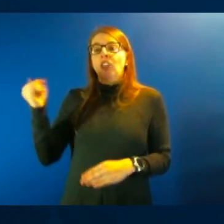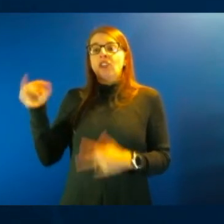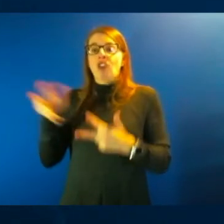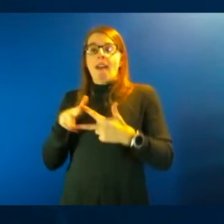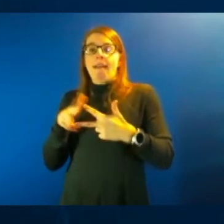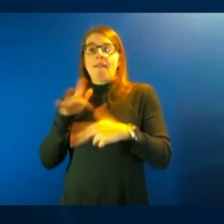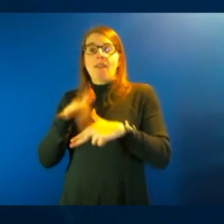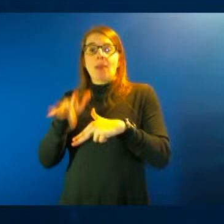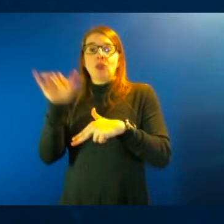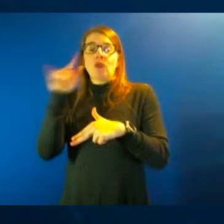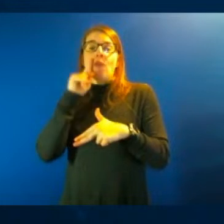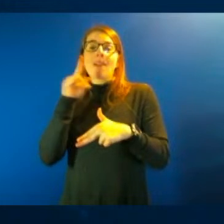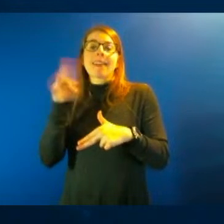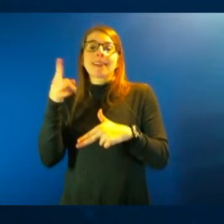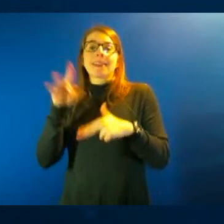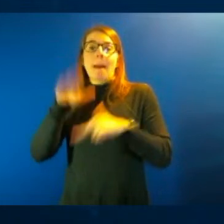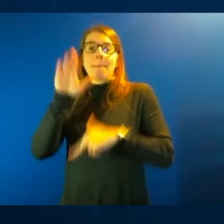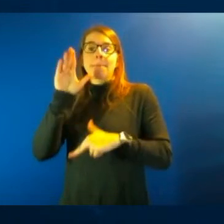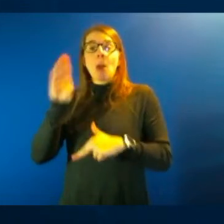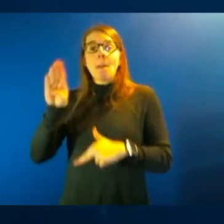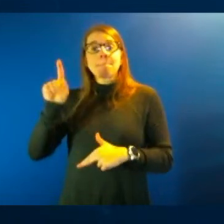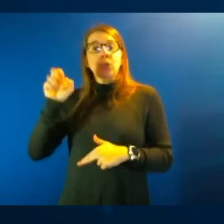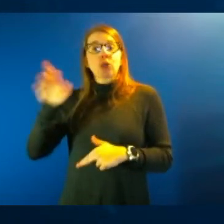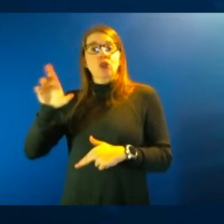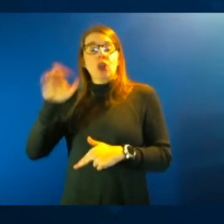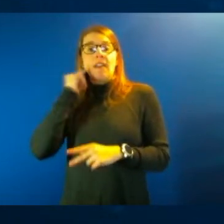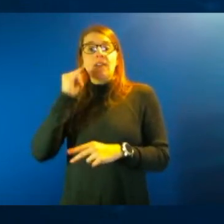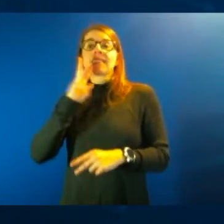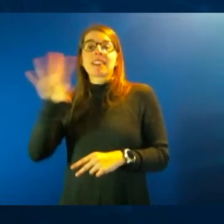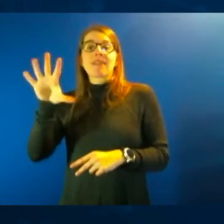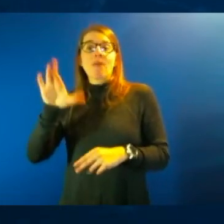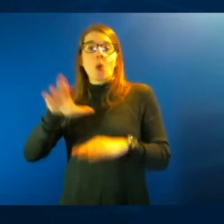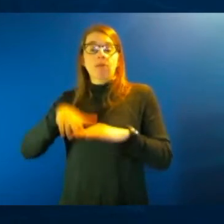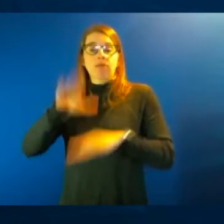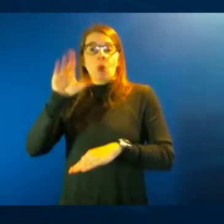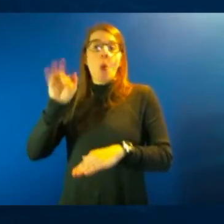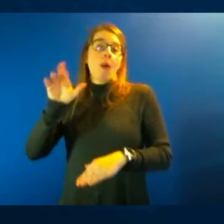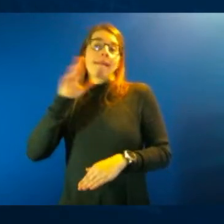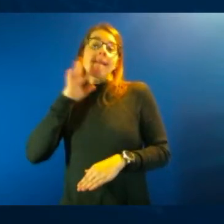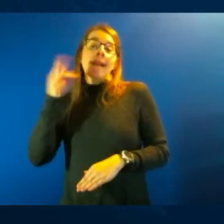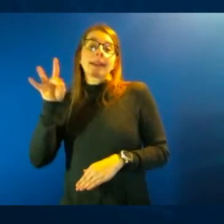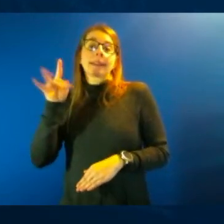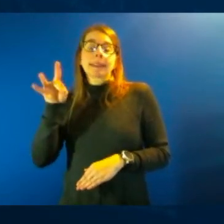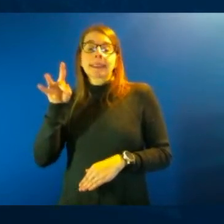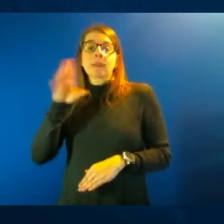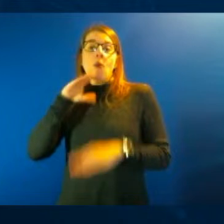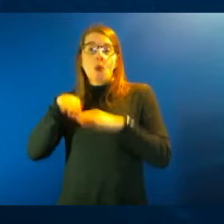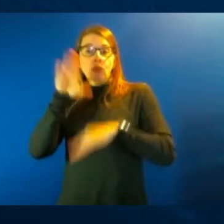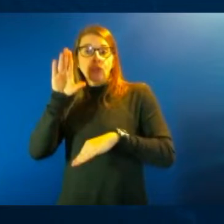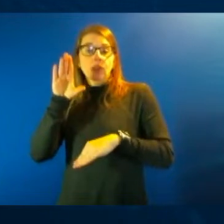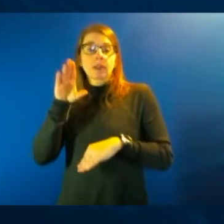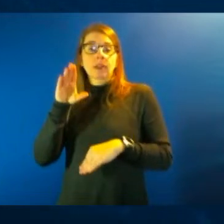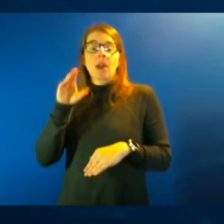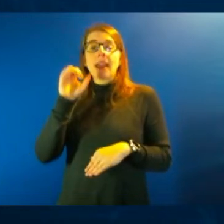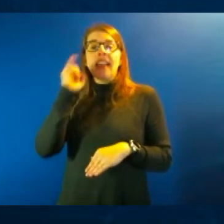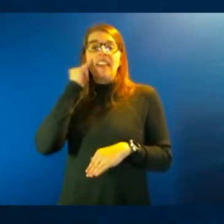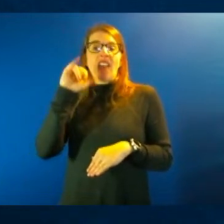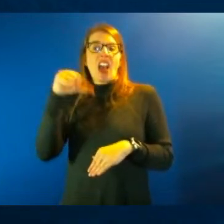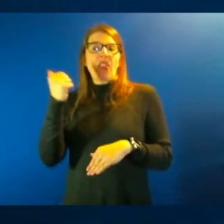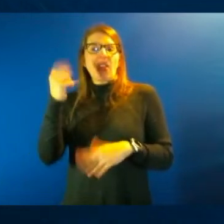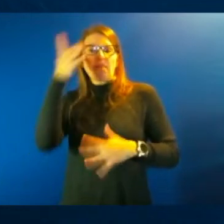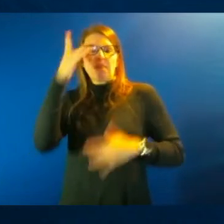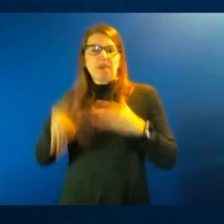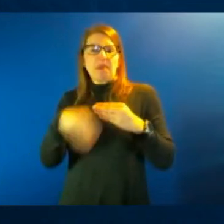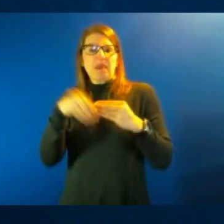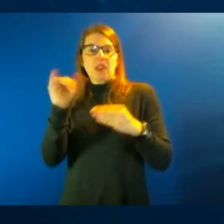get your booster shot if you are 65 and older or are 18 or have underlying medical conditions. Check all that out on your screen. I know that's a lot